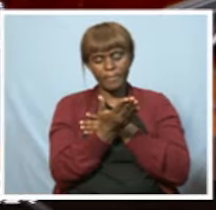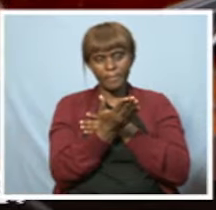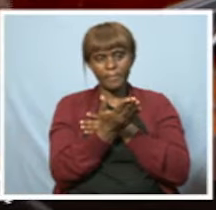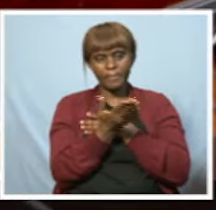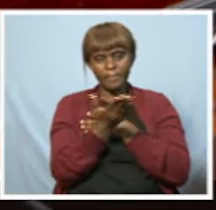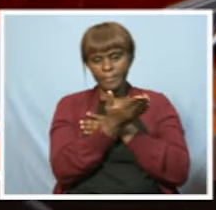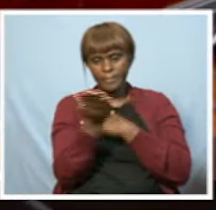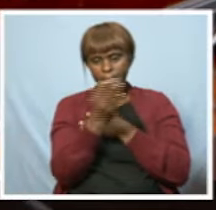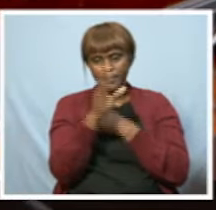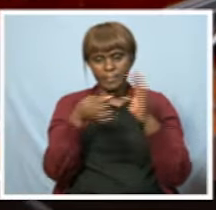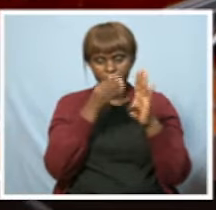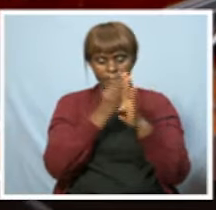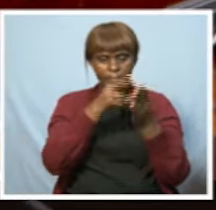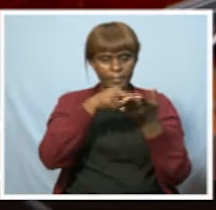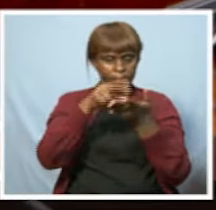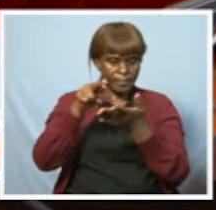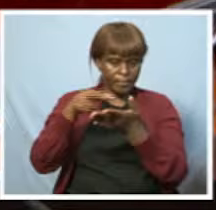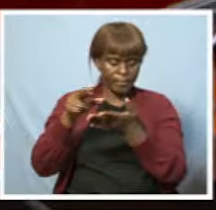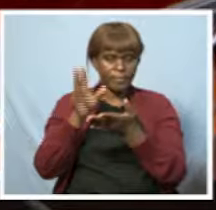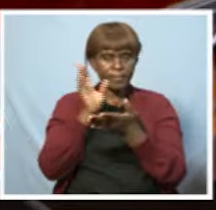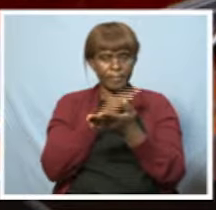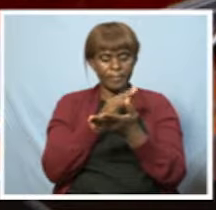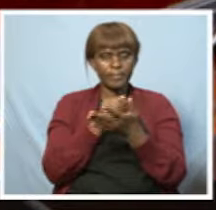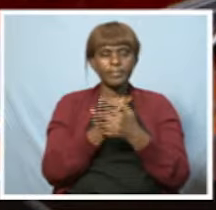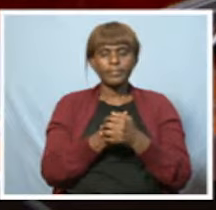did they refund